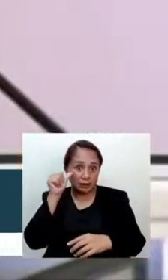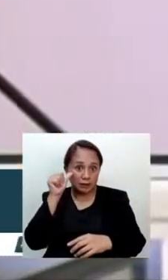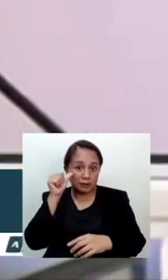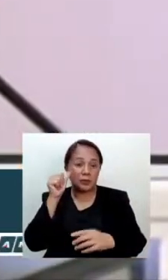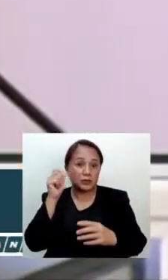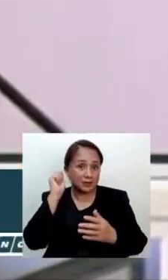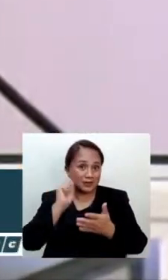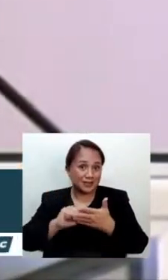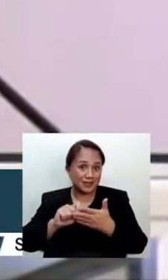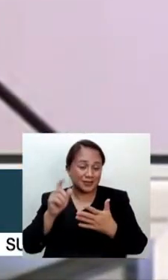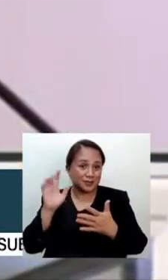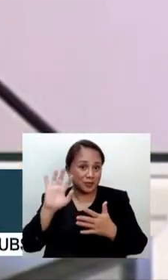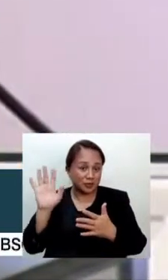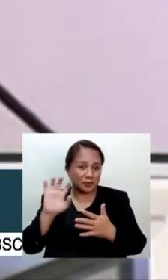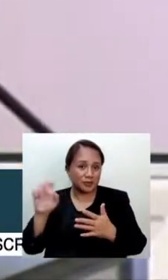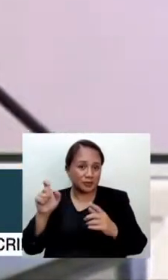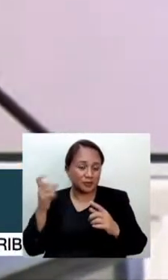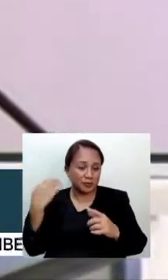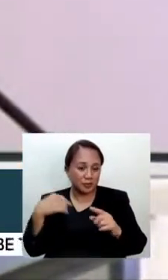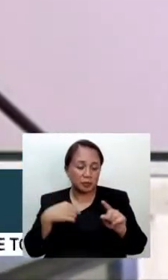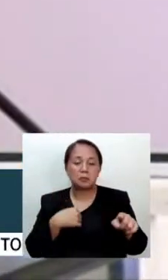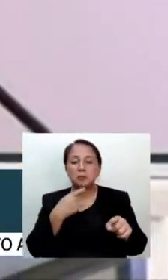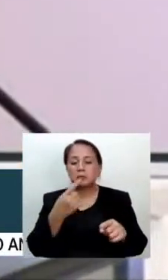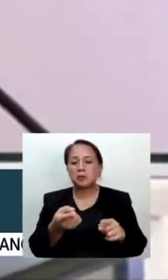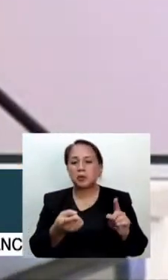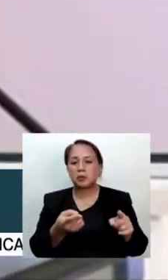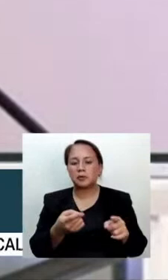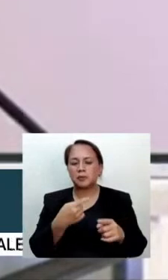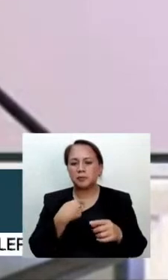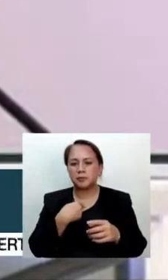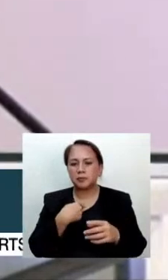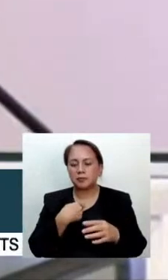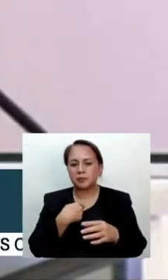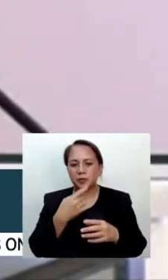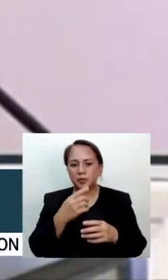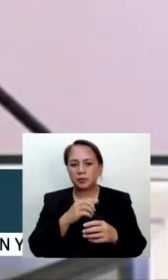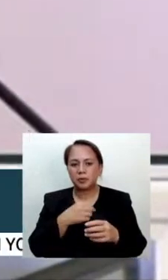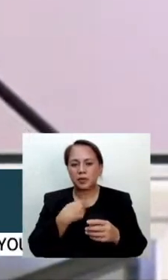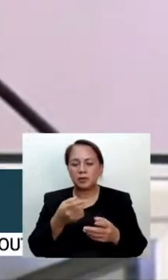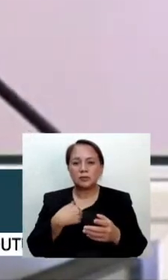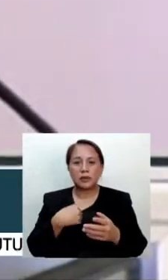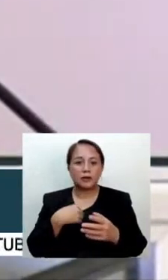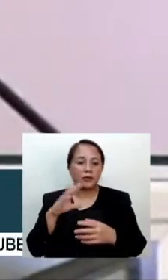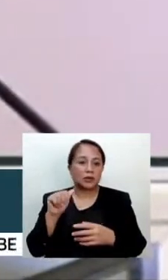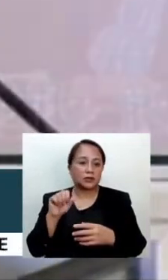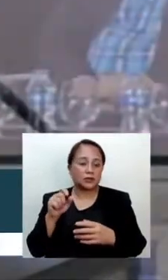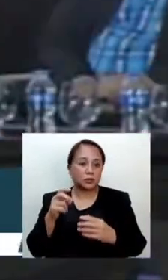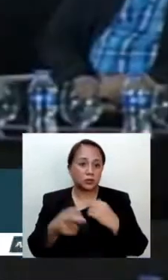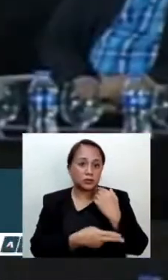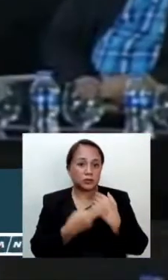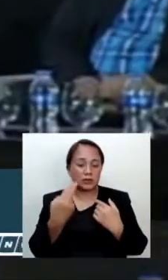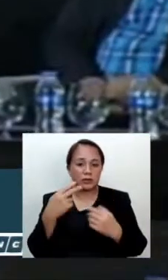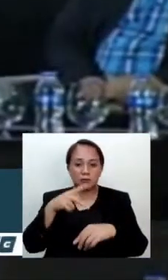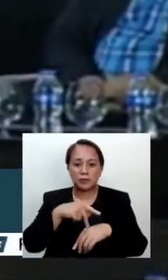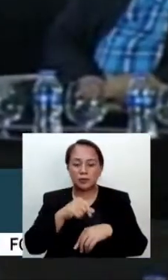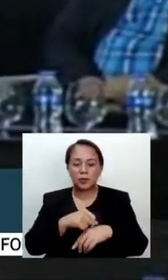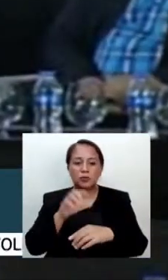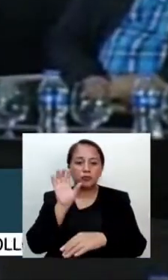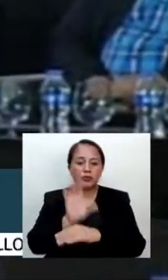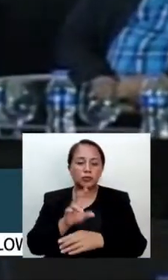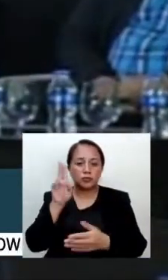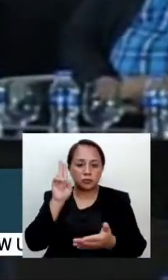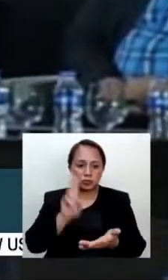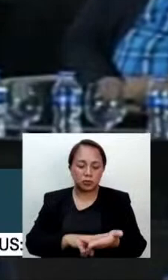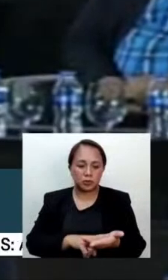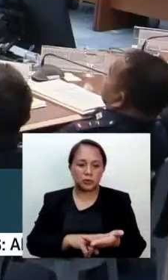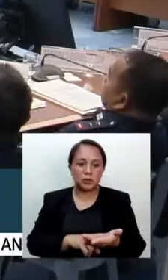him to testify against De Lima. Aguirre allegedly called for a meeting at a casino hotel in Parañaque to force him to sign an affidavit